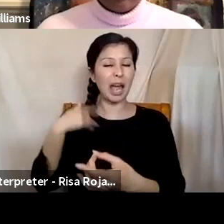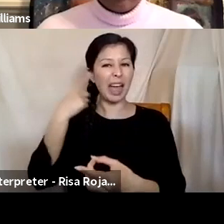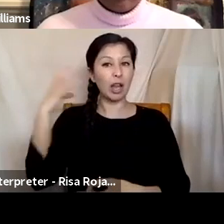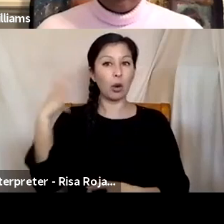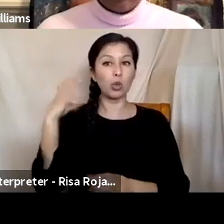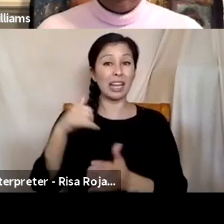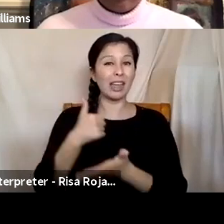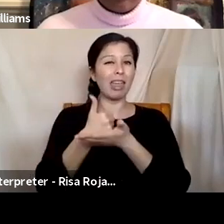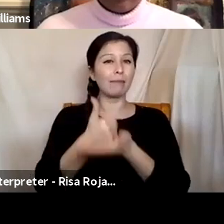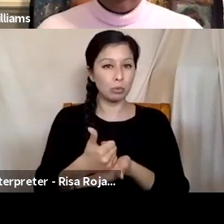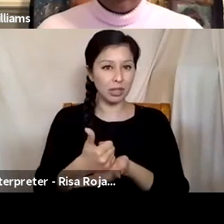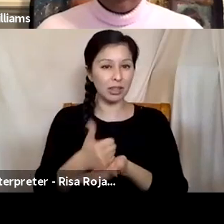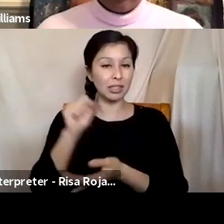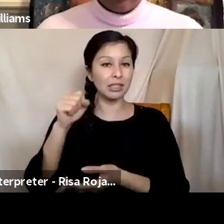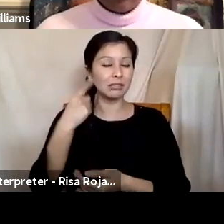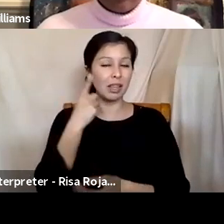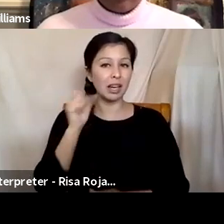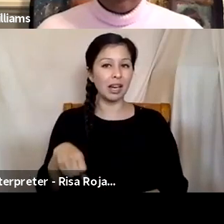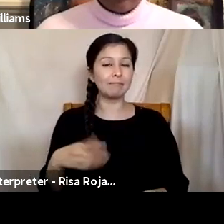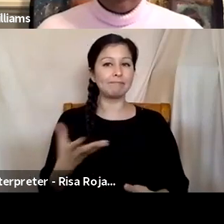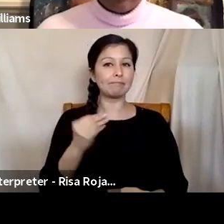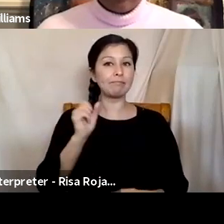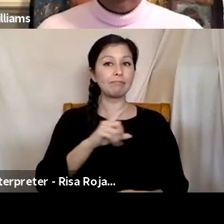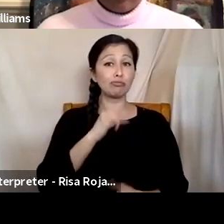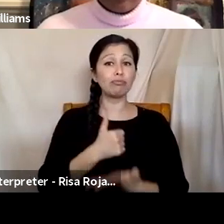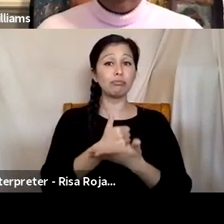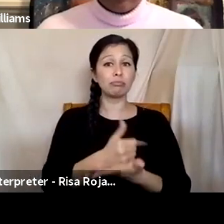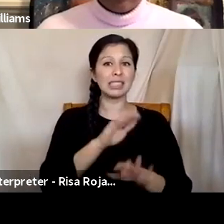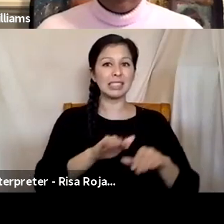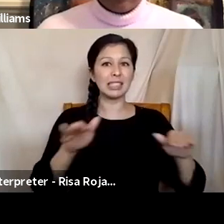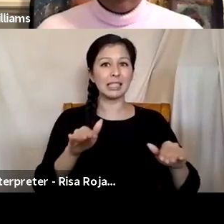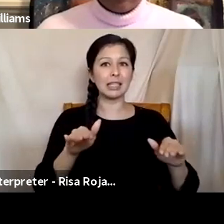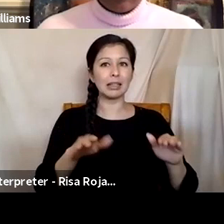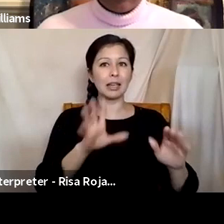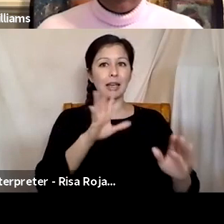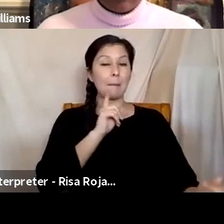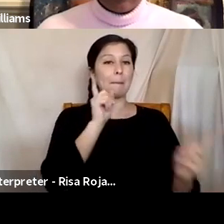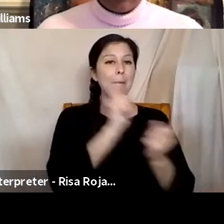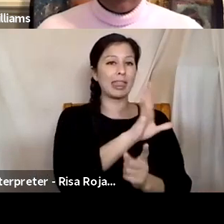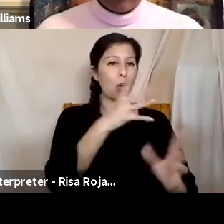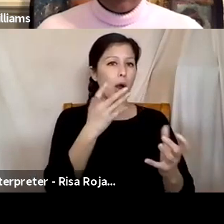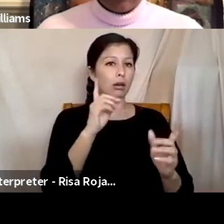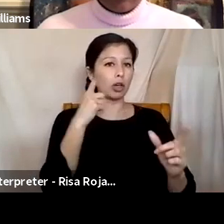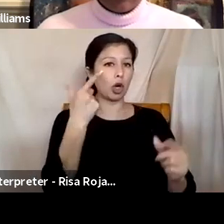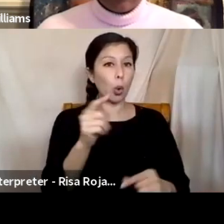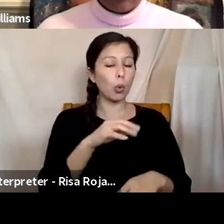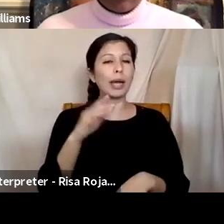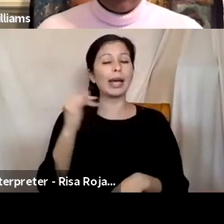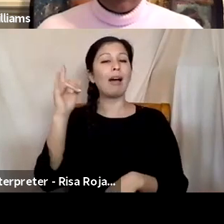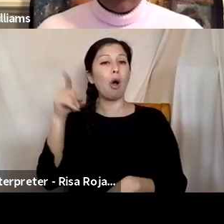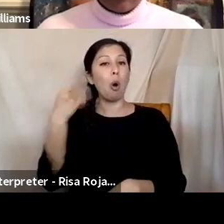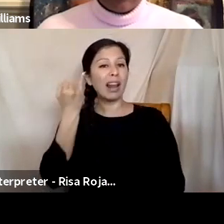be helpful and can really help the kids get where they need to go, as long as